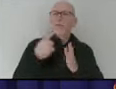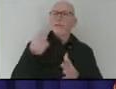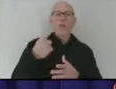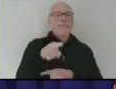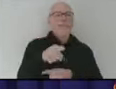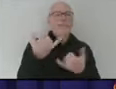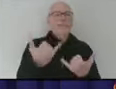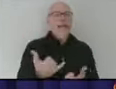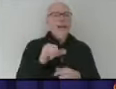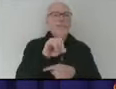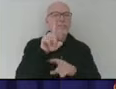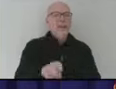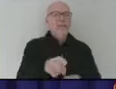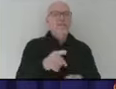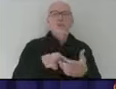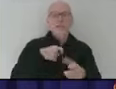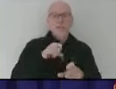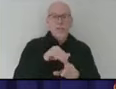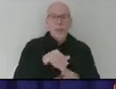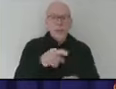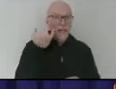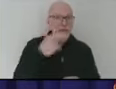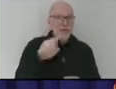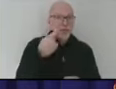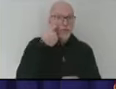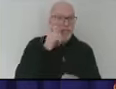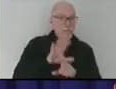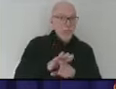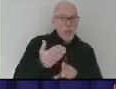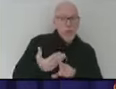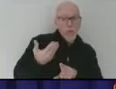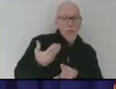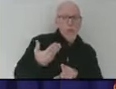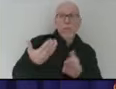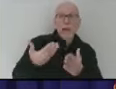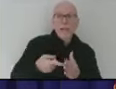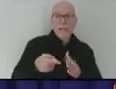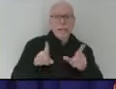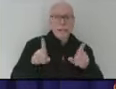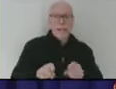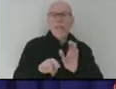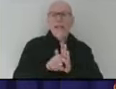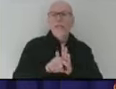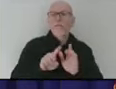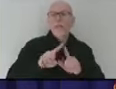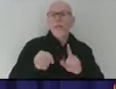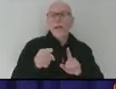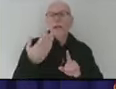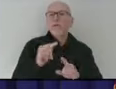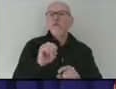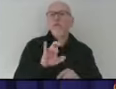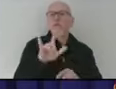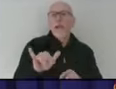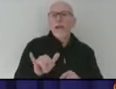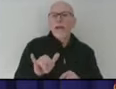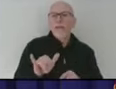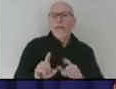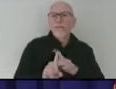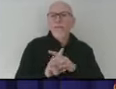we want to remind the students that if they were recently exposed, they could test negative, but just be too early to be showing up